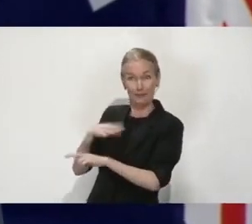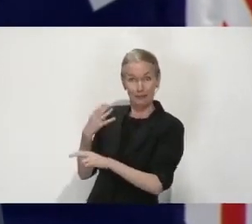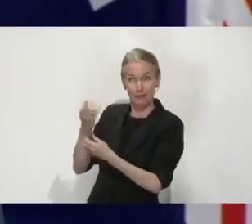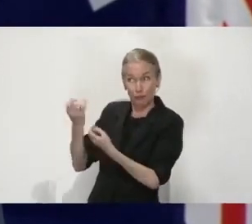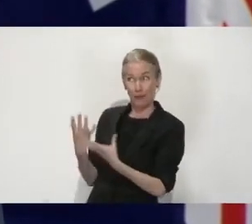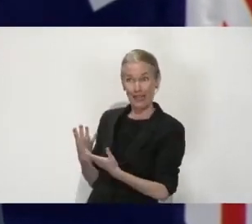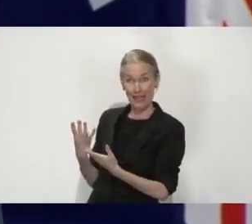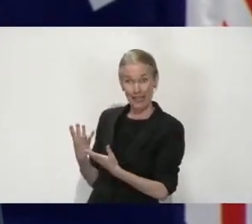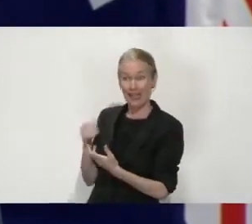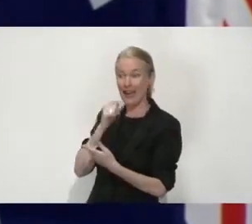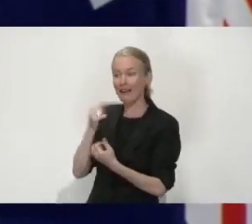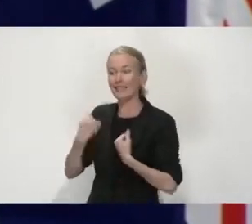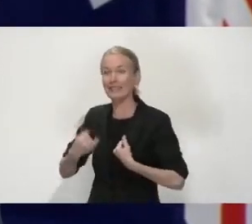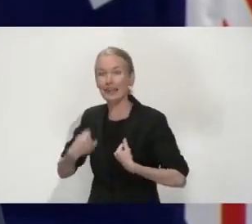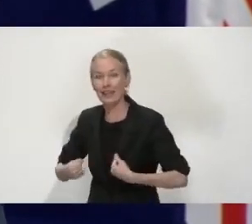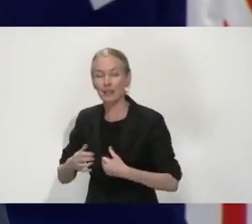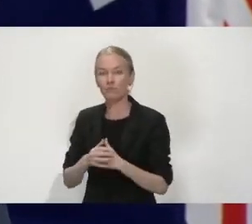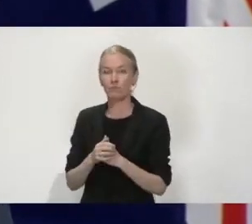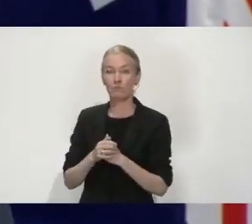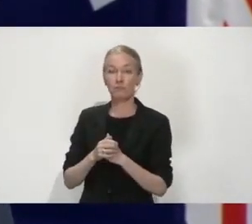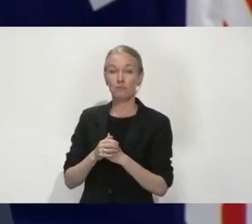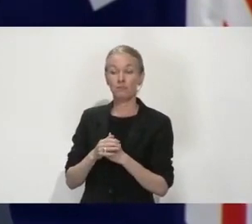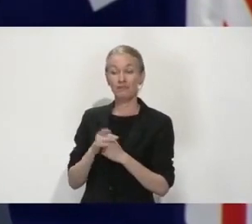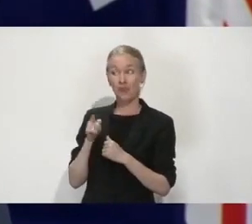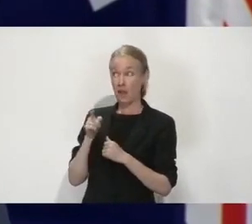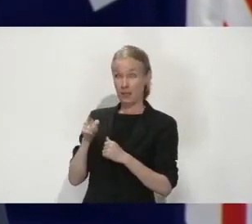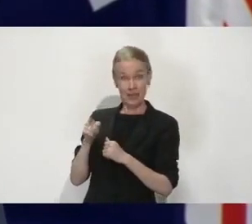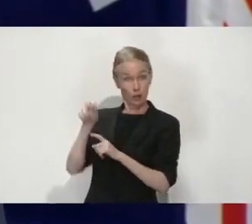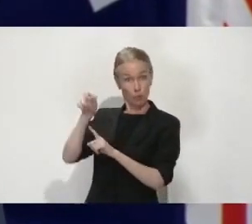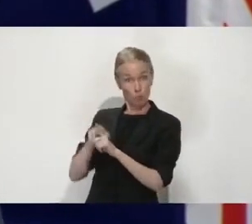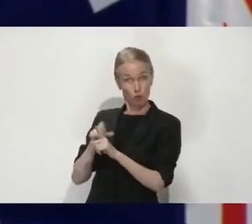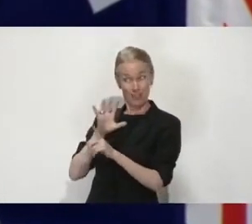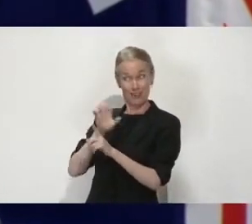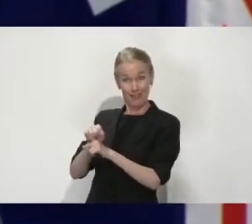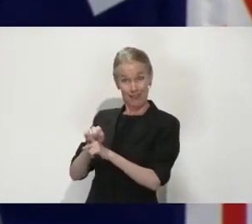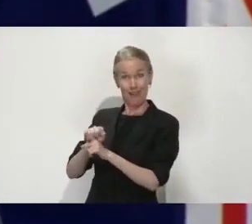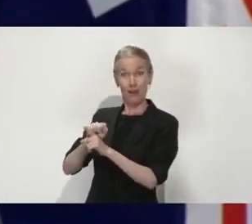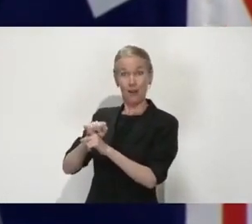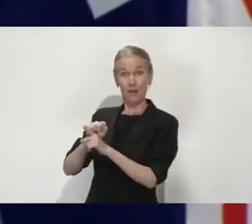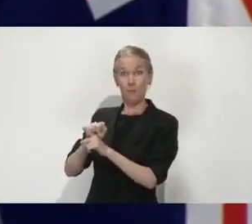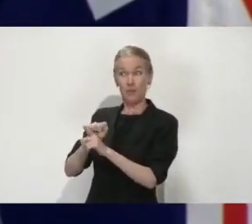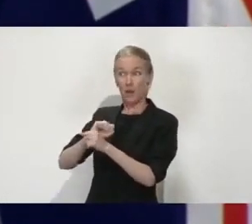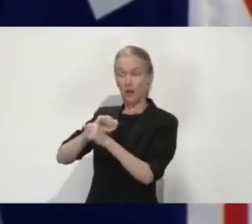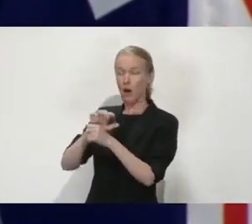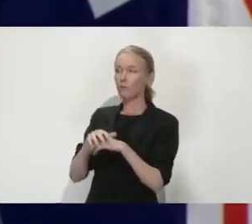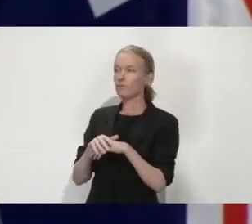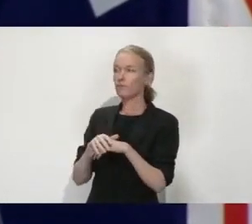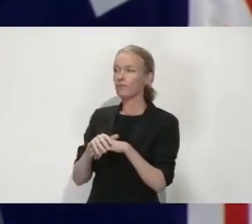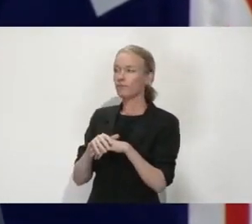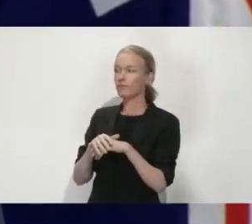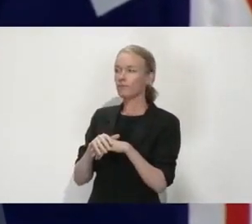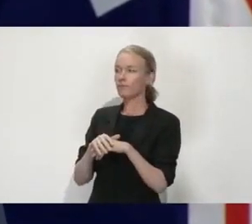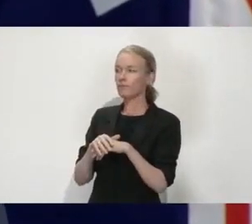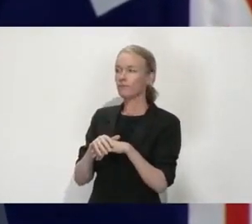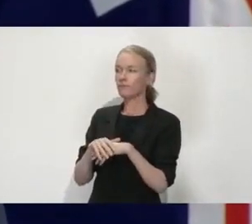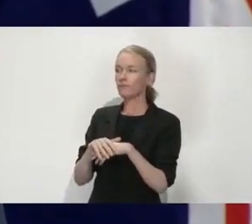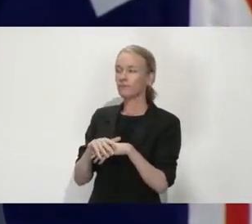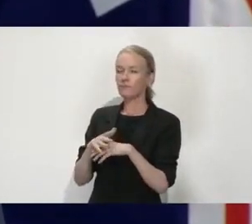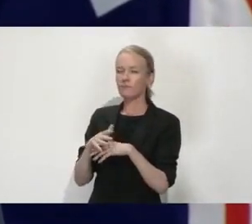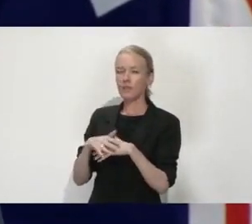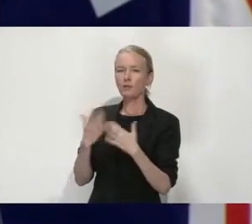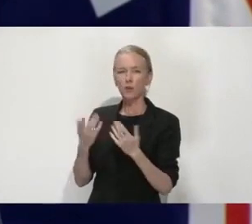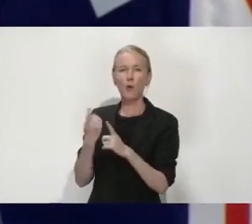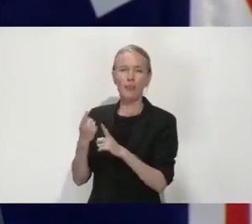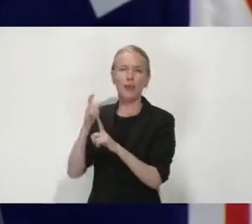the needs of that person has been met, they will then be taken to their final destination, whether that's Wellington or Auckland or anywhere else in New Zealand. Is